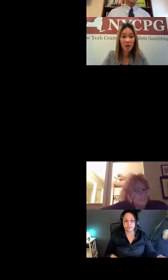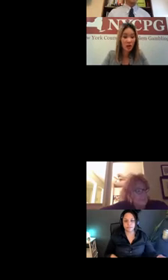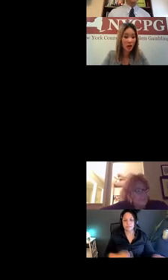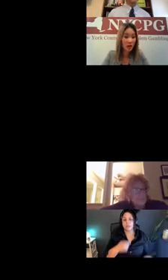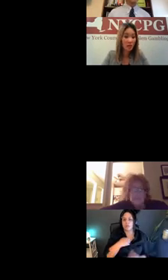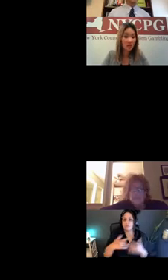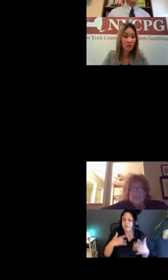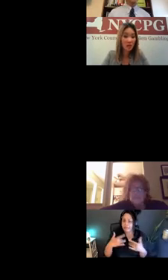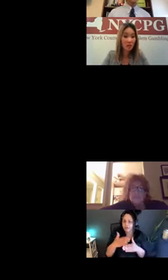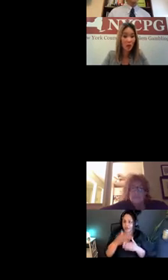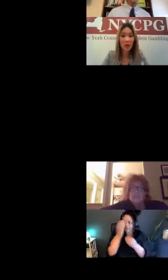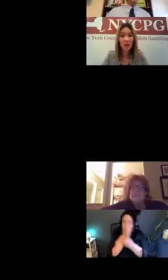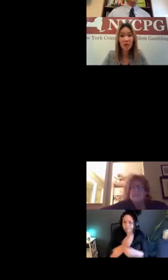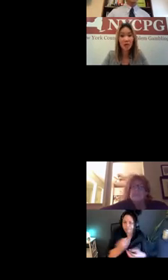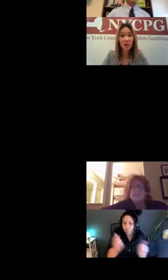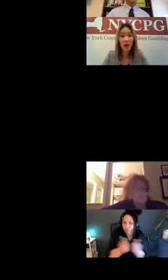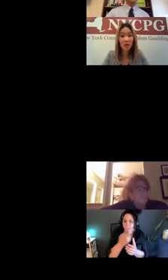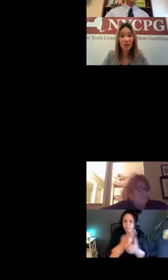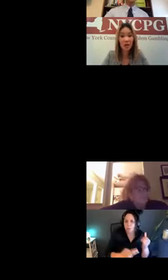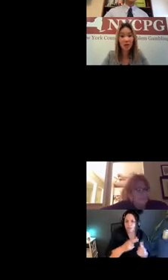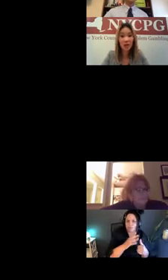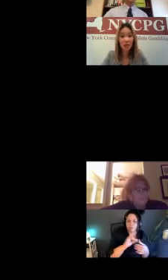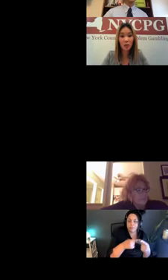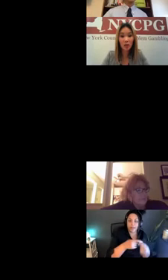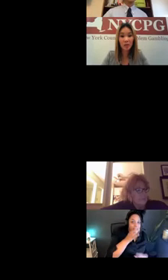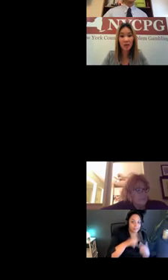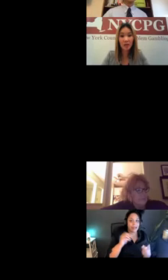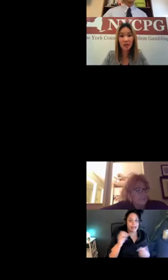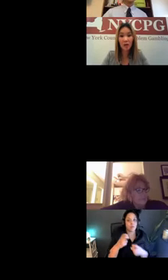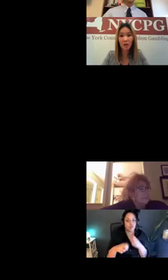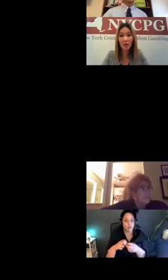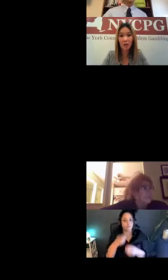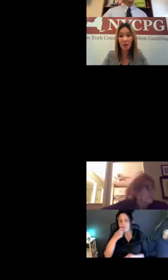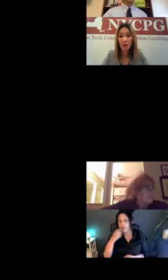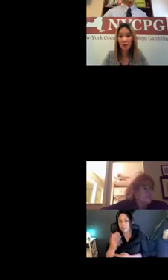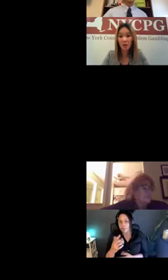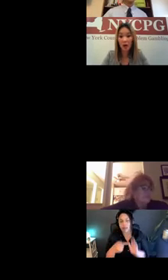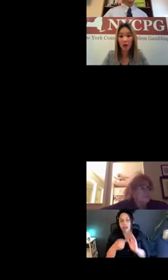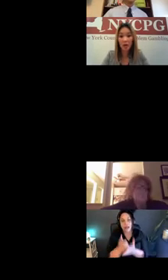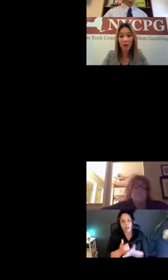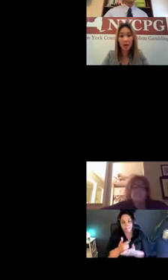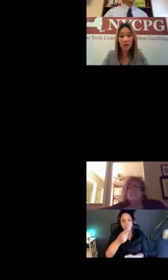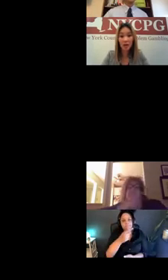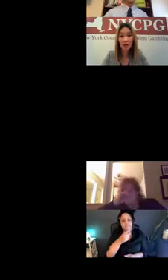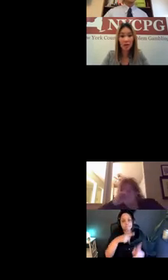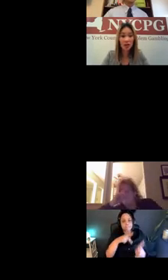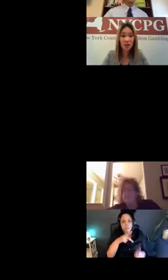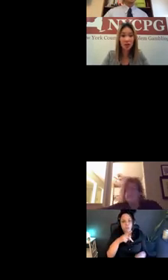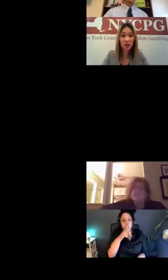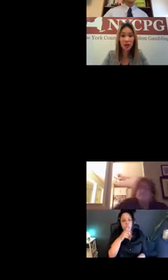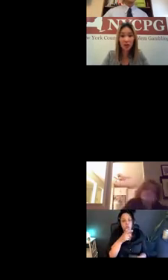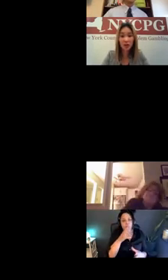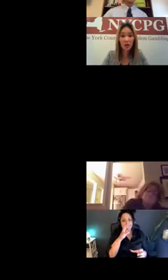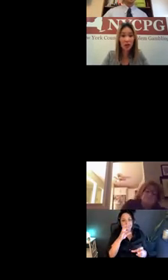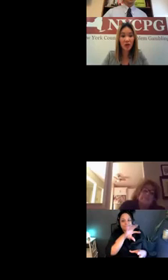about both cannabis and problem gambling and really be able to help folks who are in the